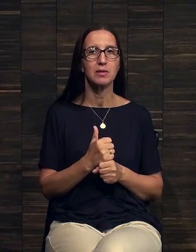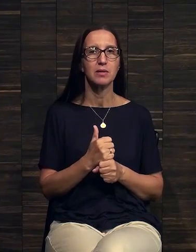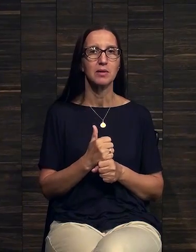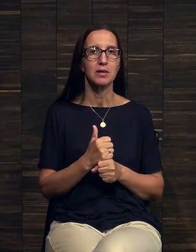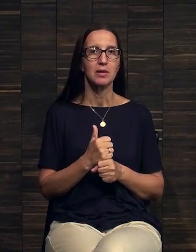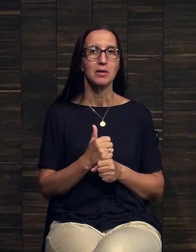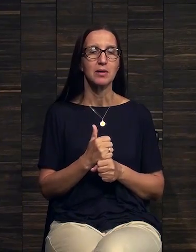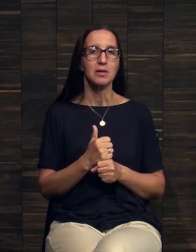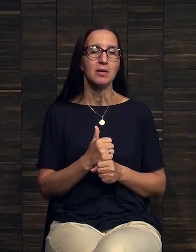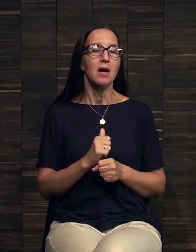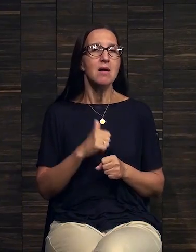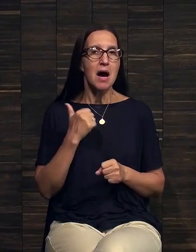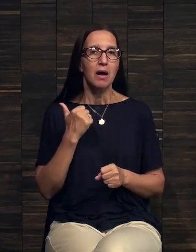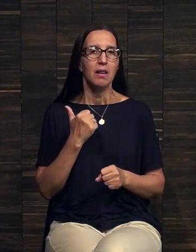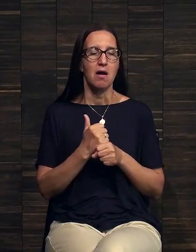act as